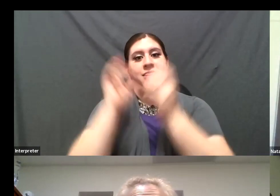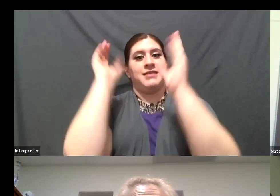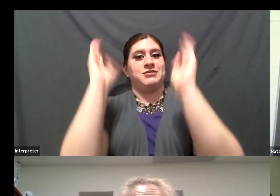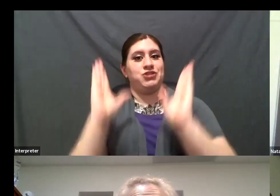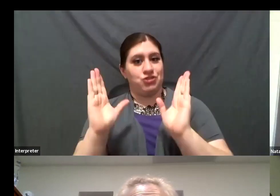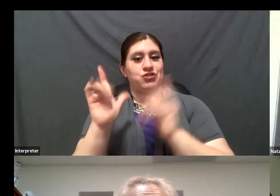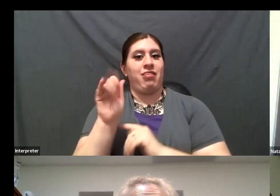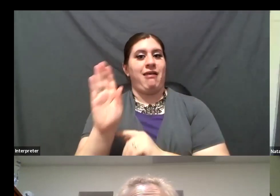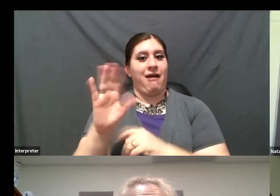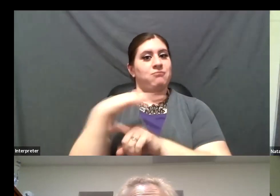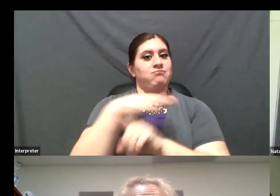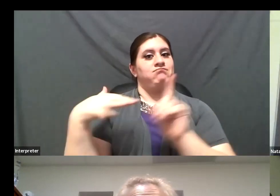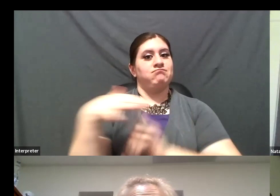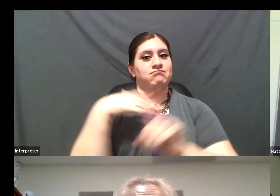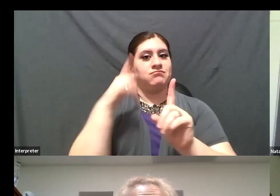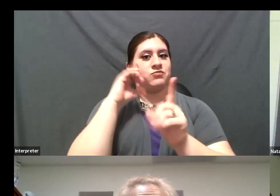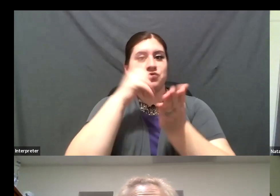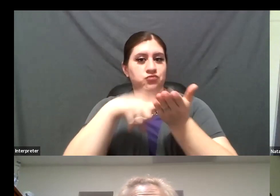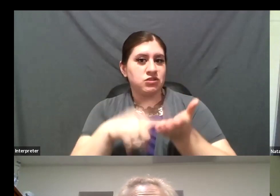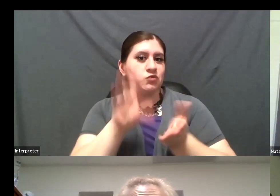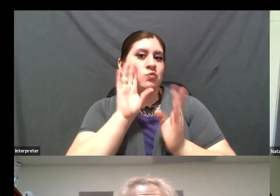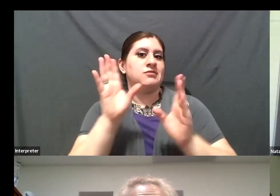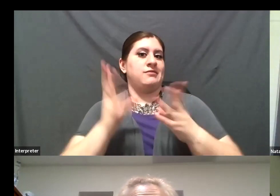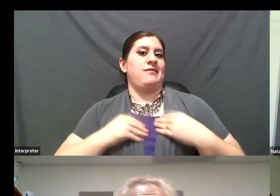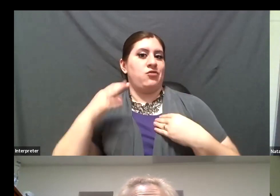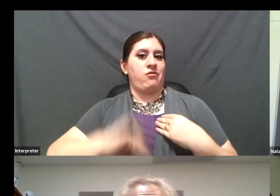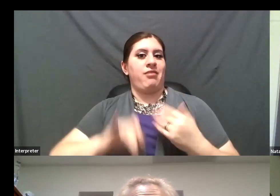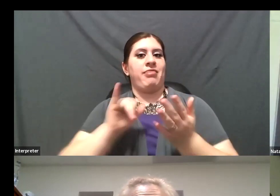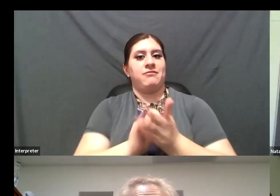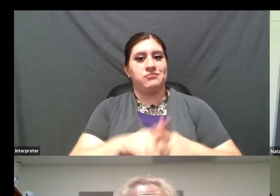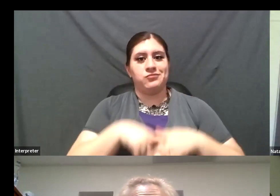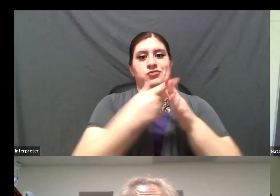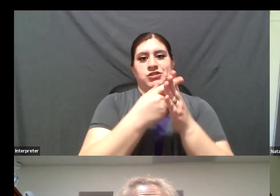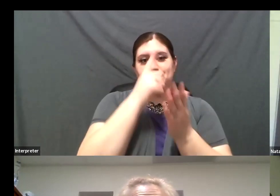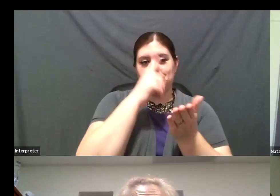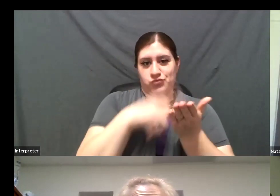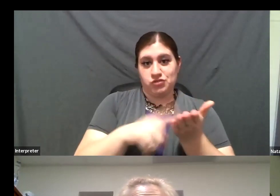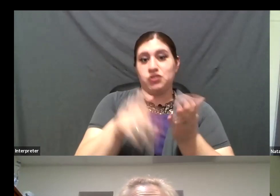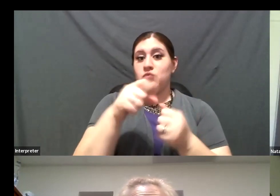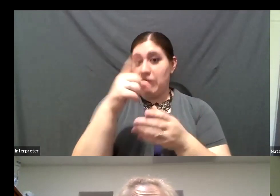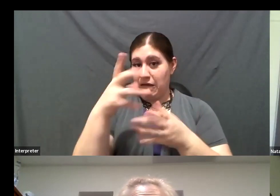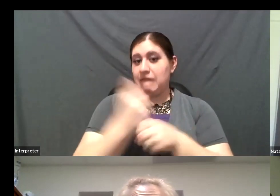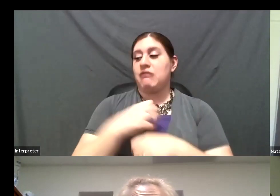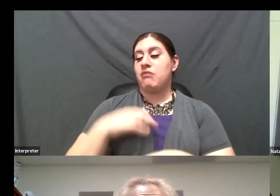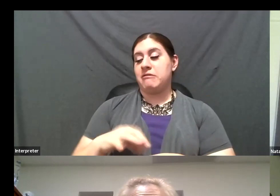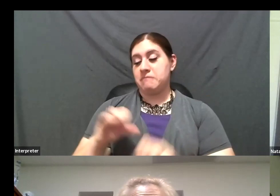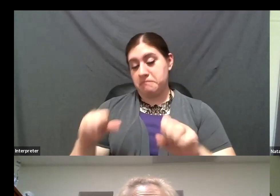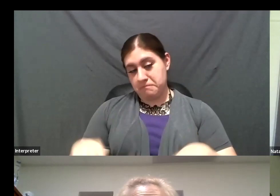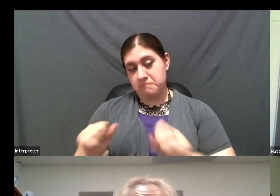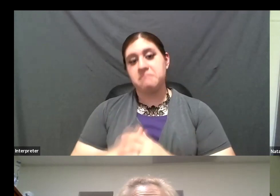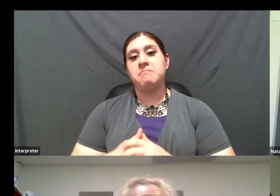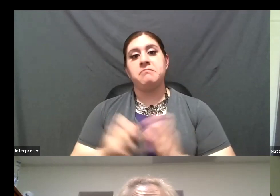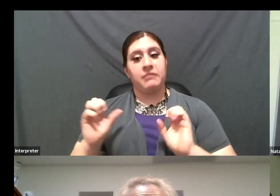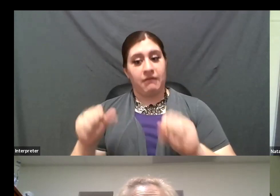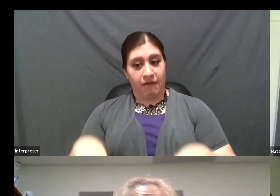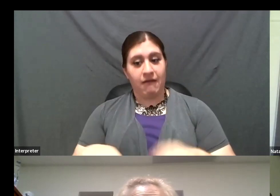in a laboratory setting, doing some aspect of original research, and you can receive credit for that. You can